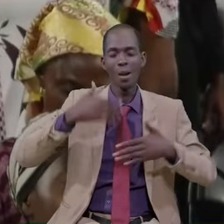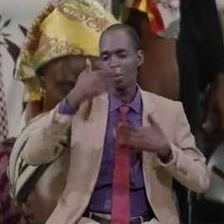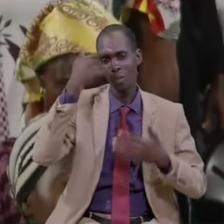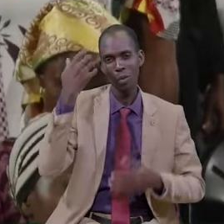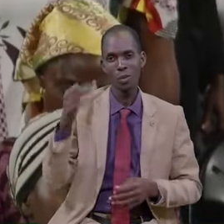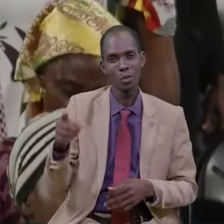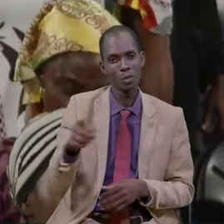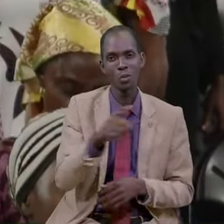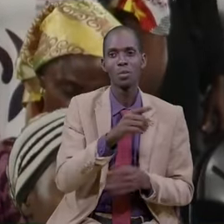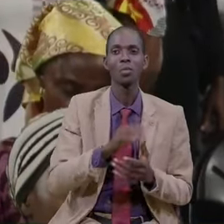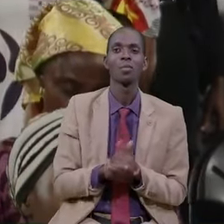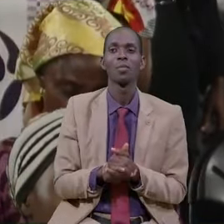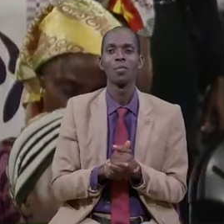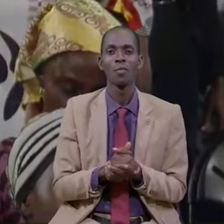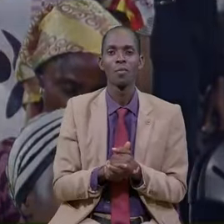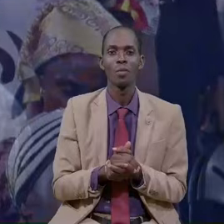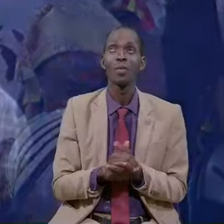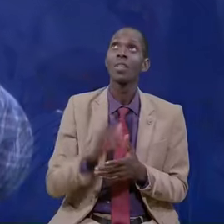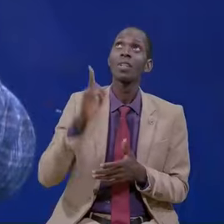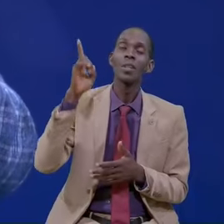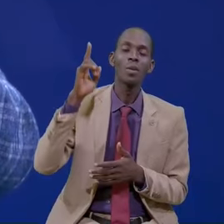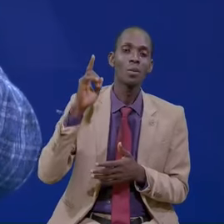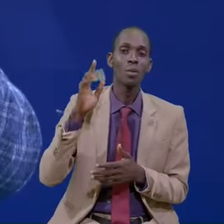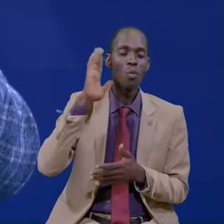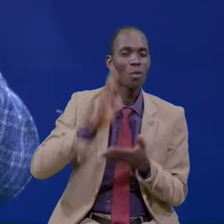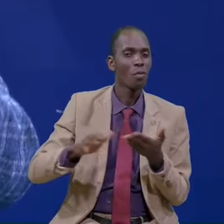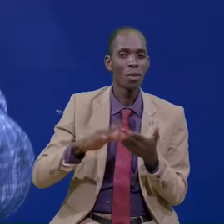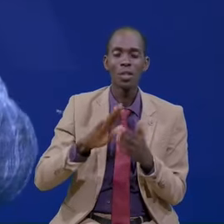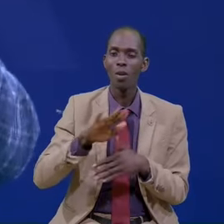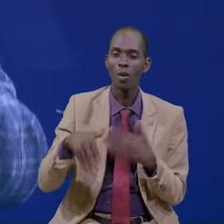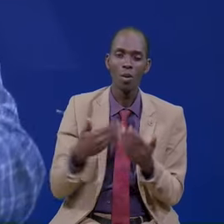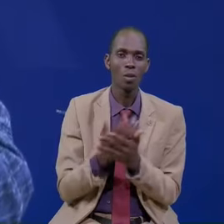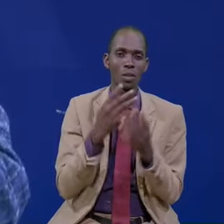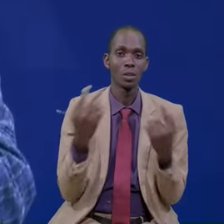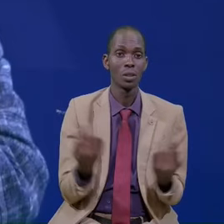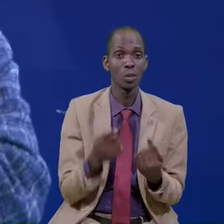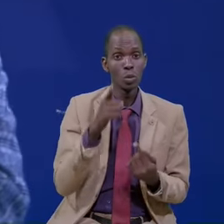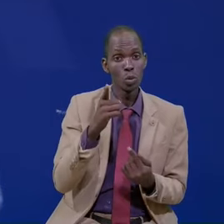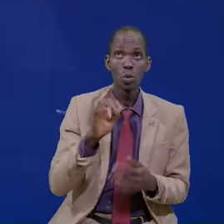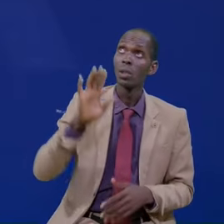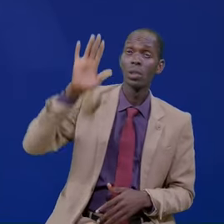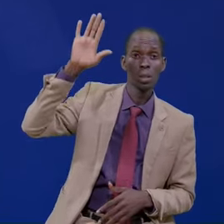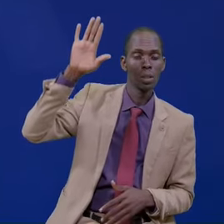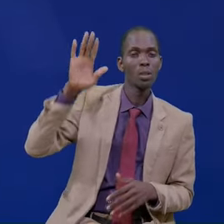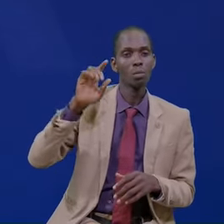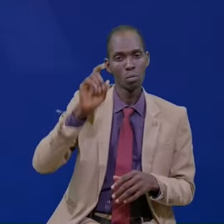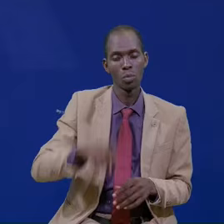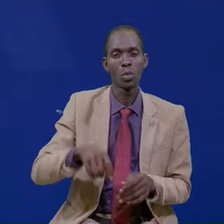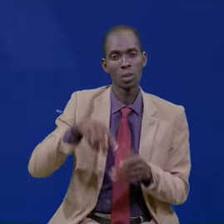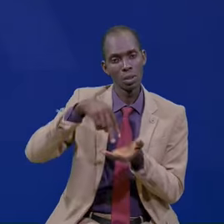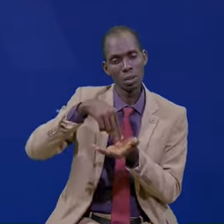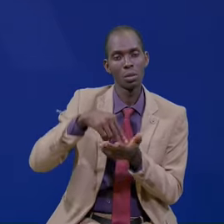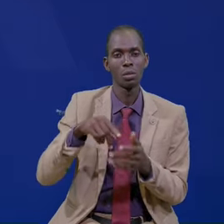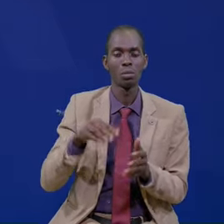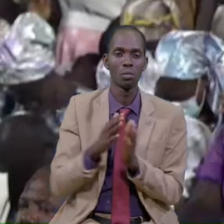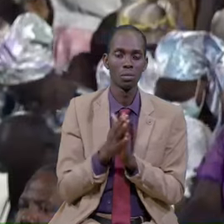reing he'll forgive every sin you raise up your hand you stand up